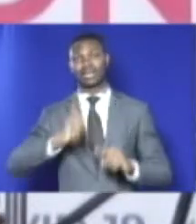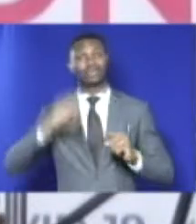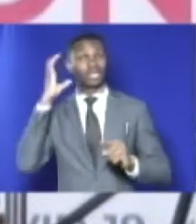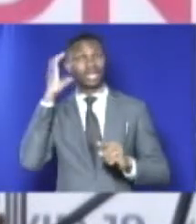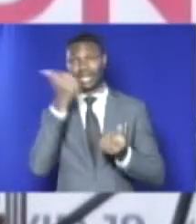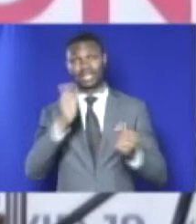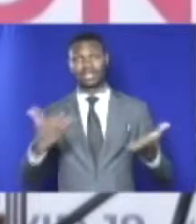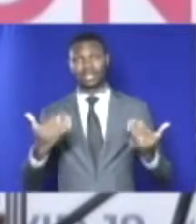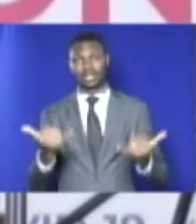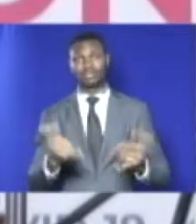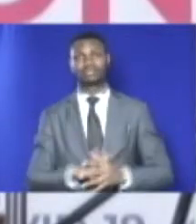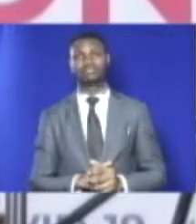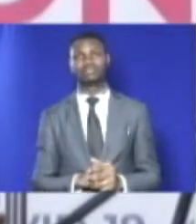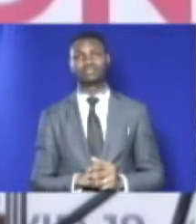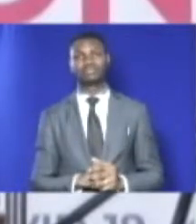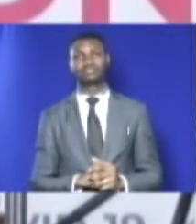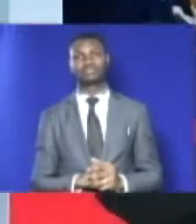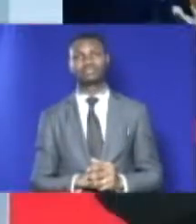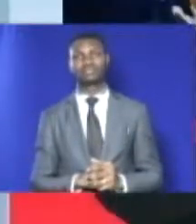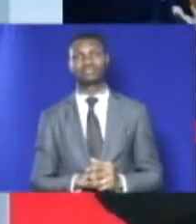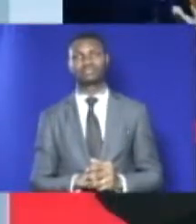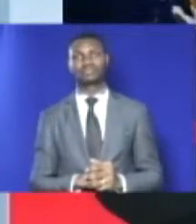be enforced.